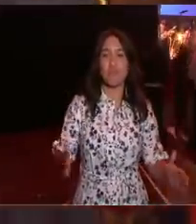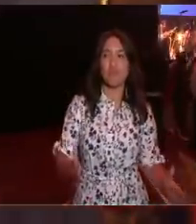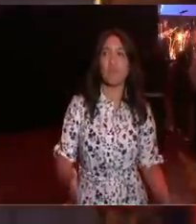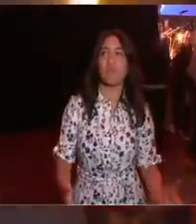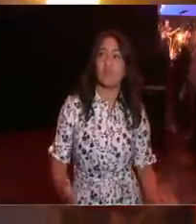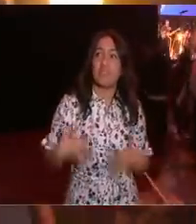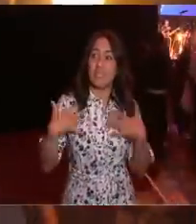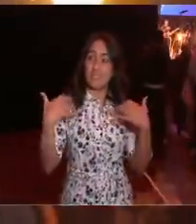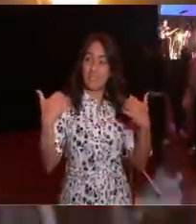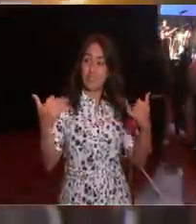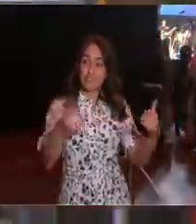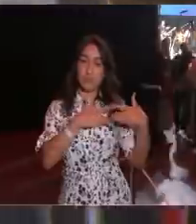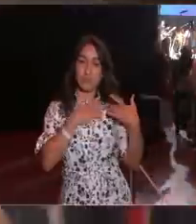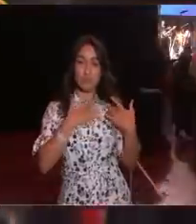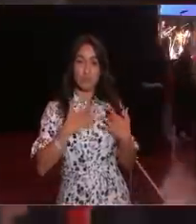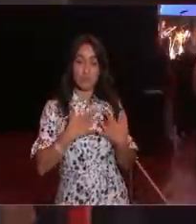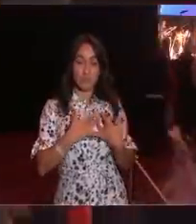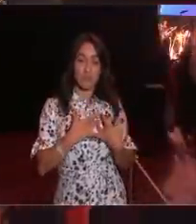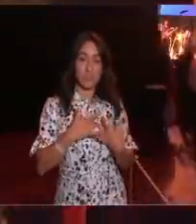because he healed my heart. He